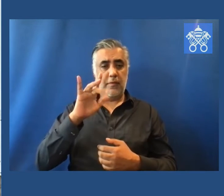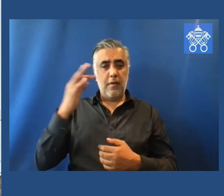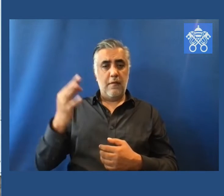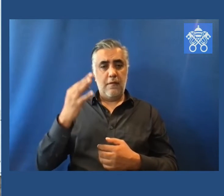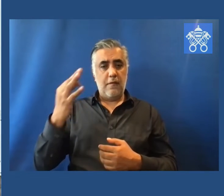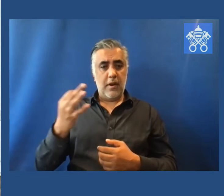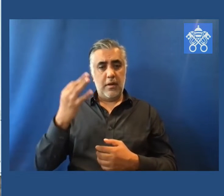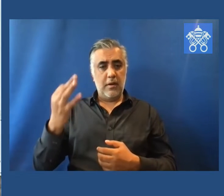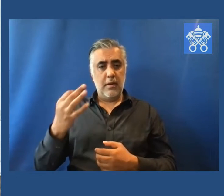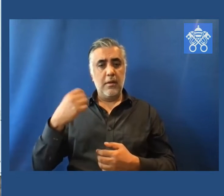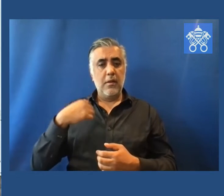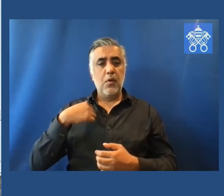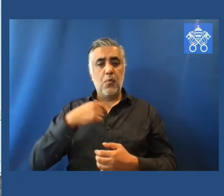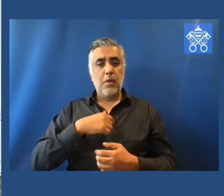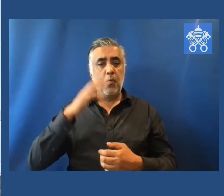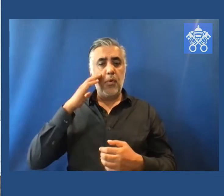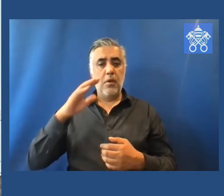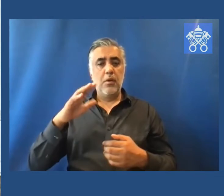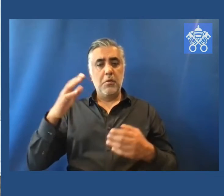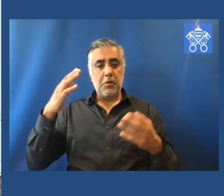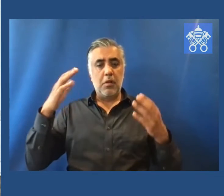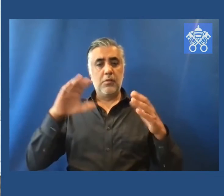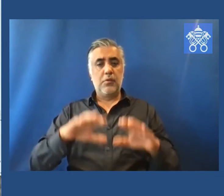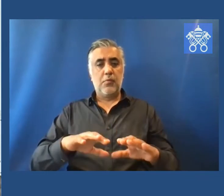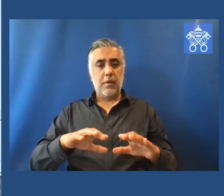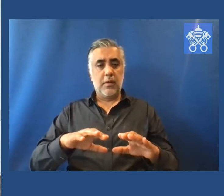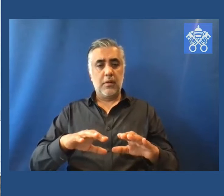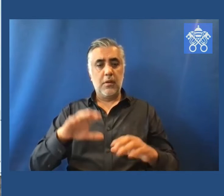me on Friday, March 25th,